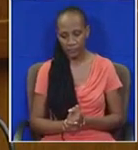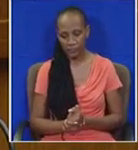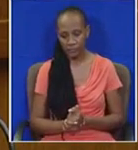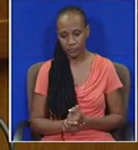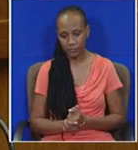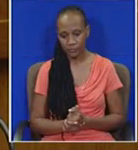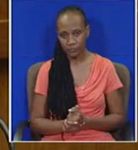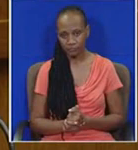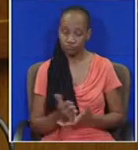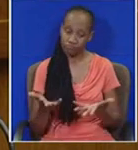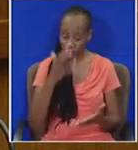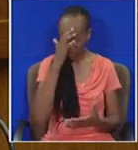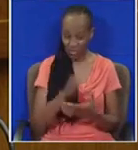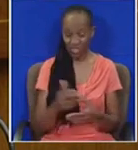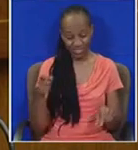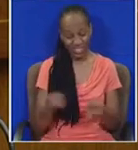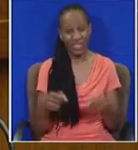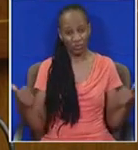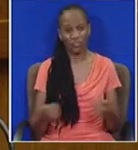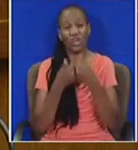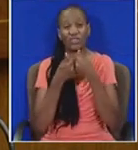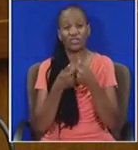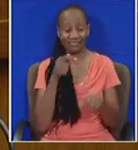This challenge is very, very important because